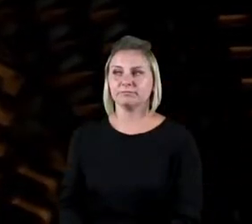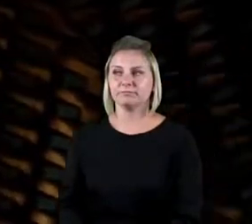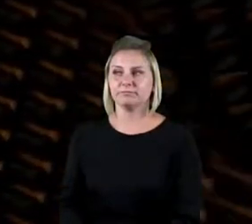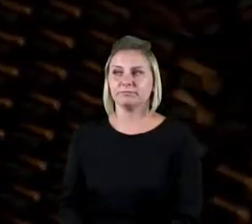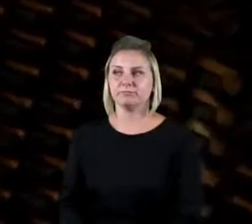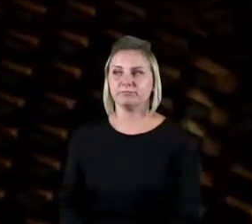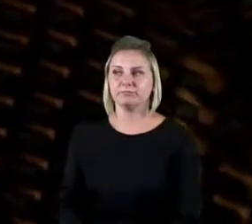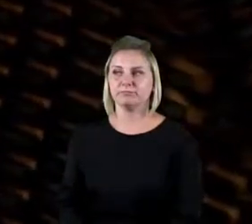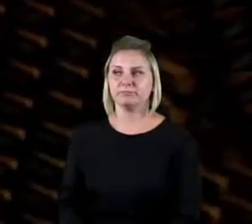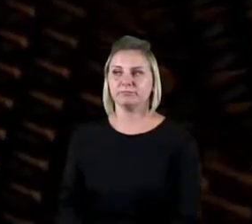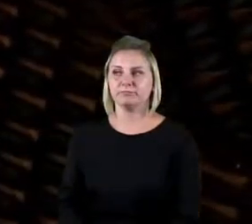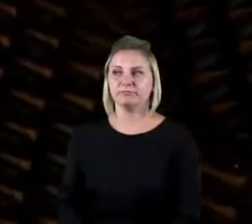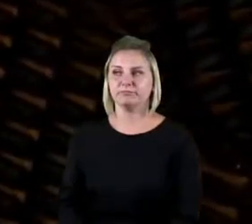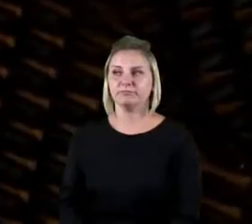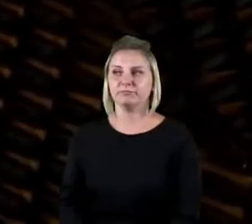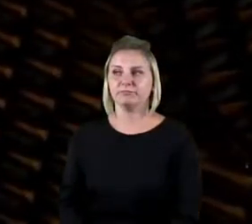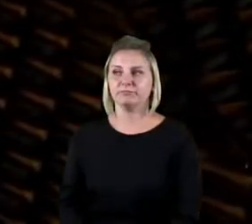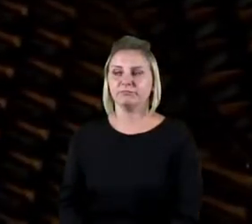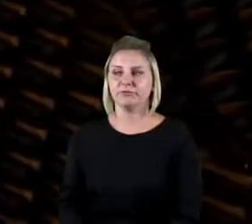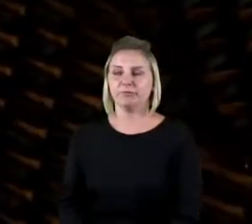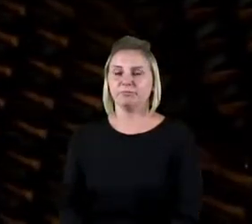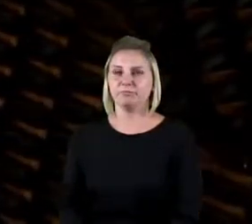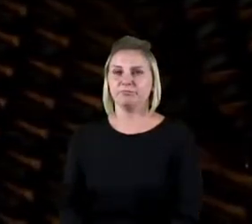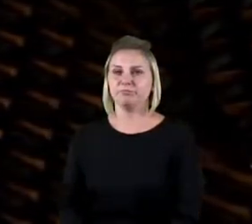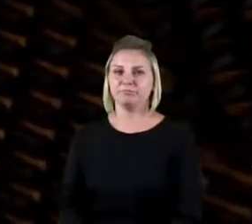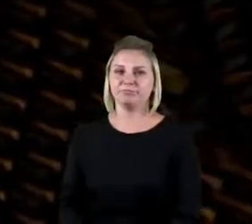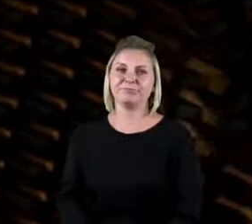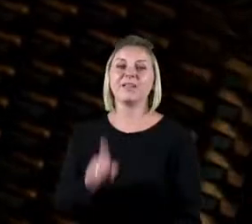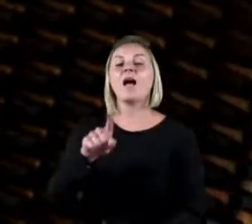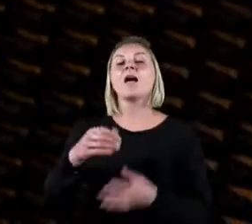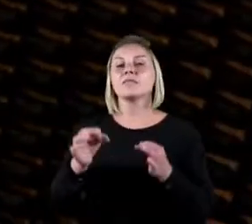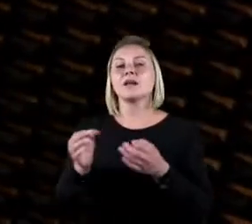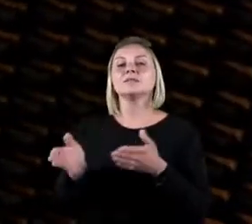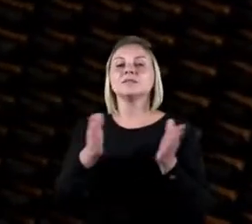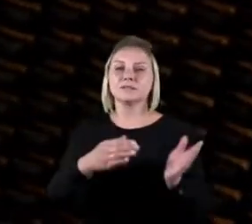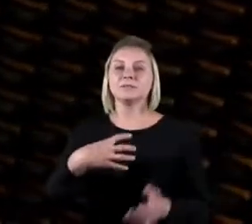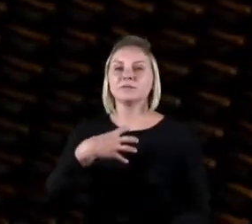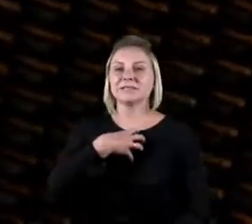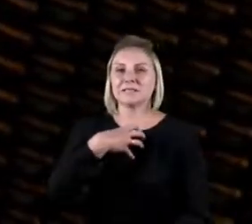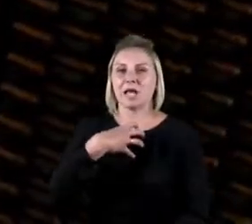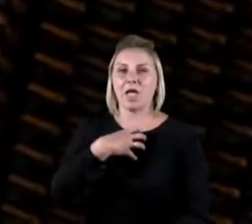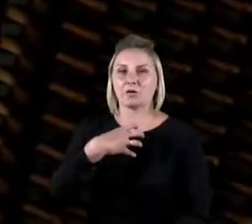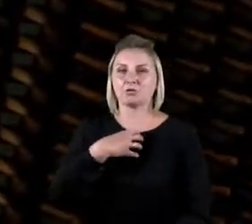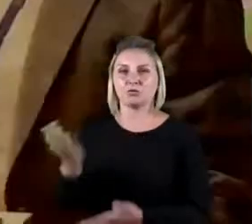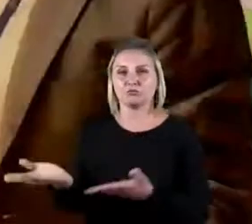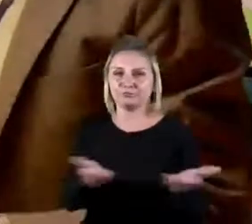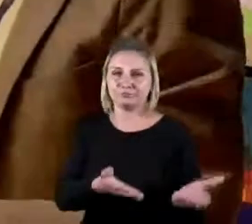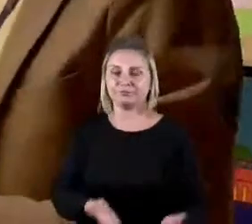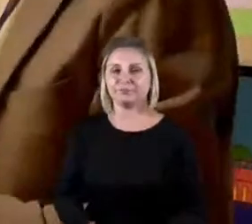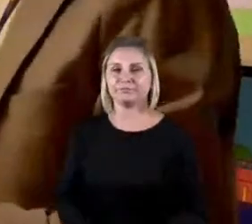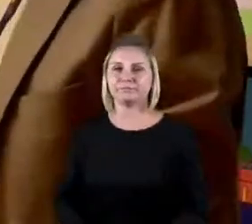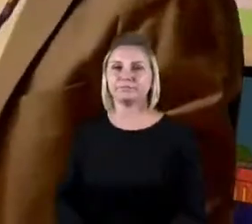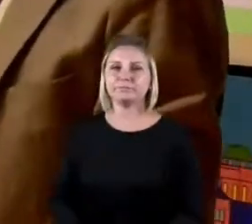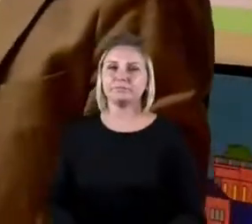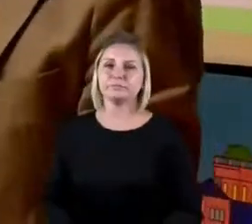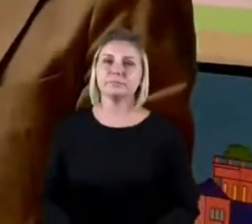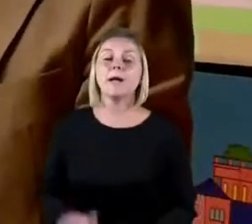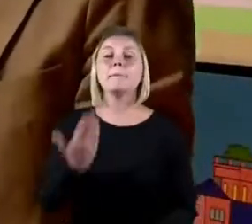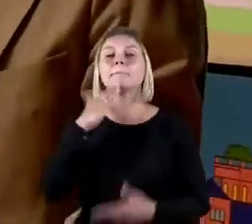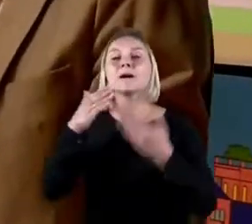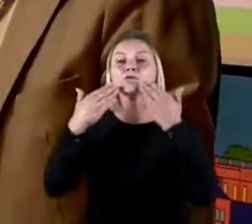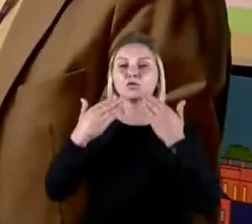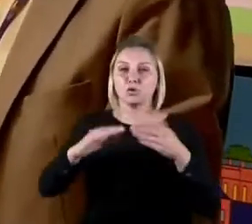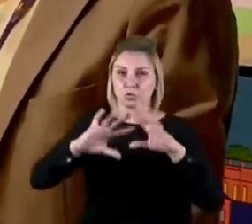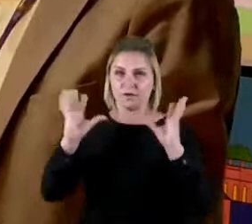it's my pleasure, Mr. Ian Mckinnon, Director of Inclusive Design. Thank you. Thanks, everyone. Thank you for